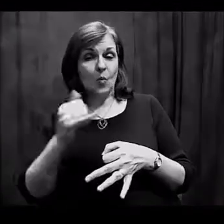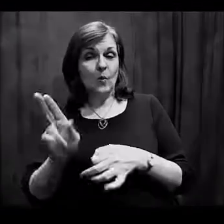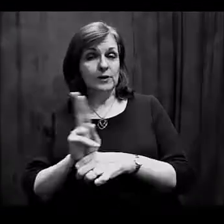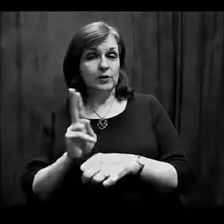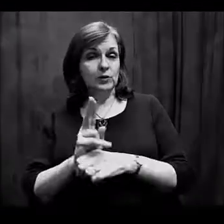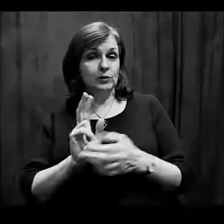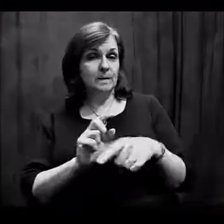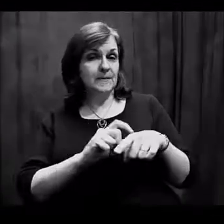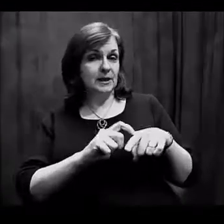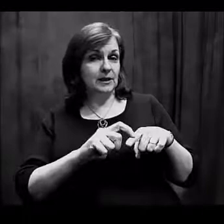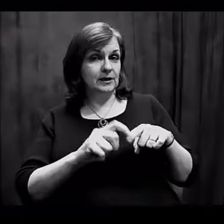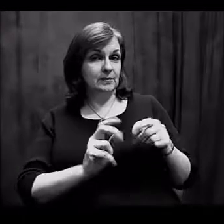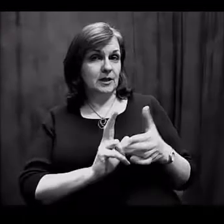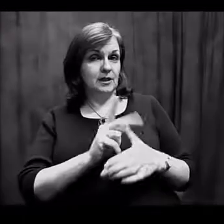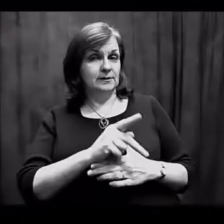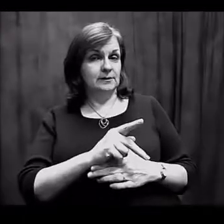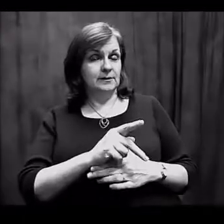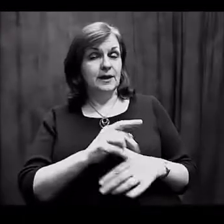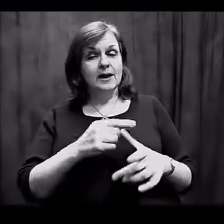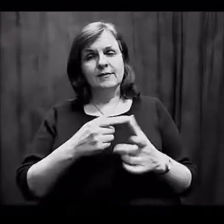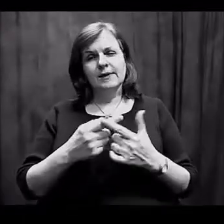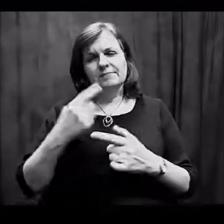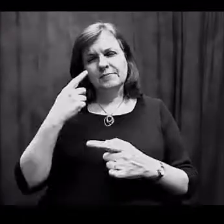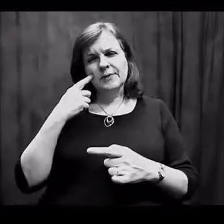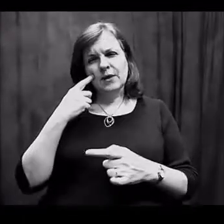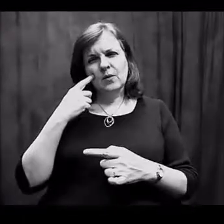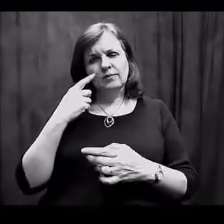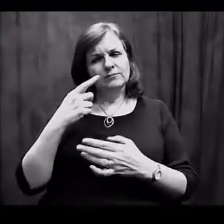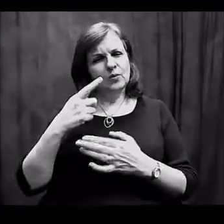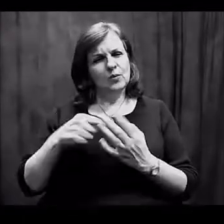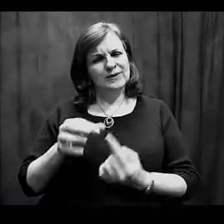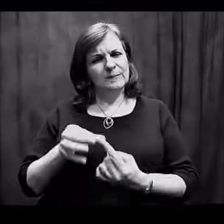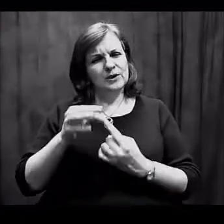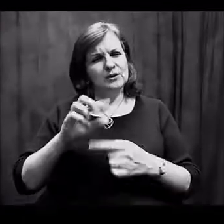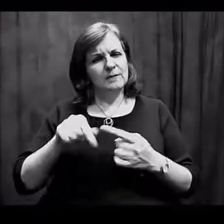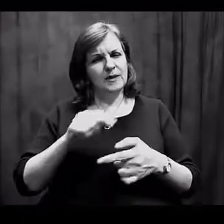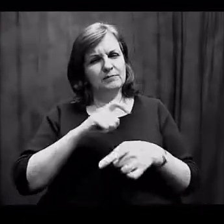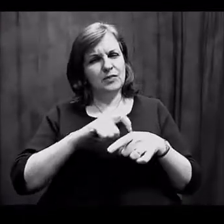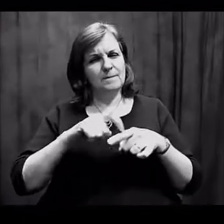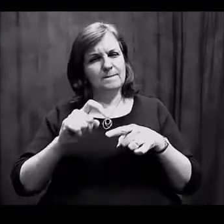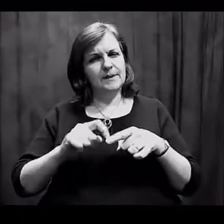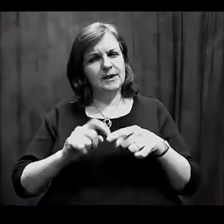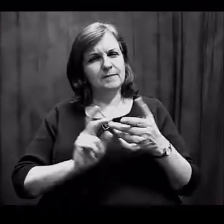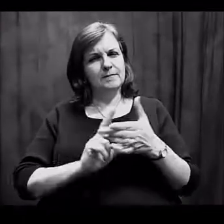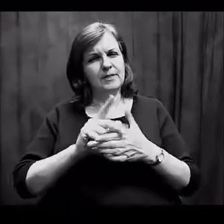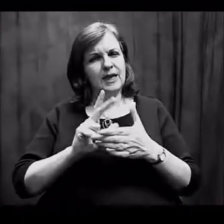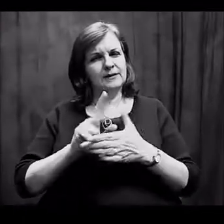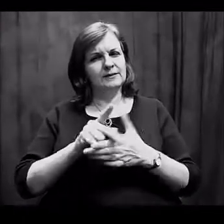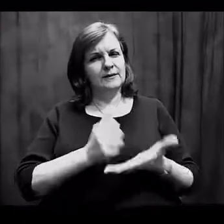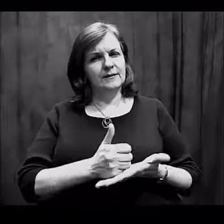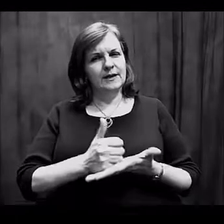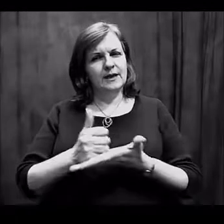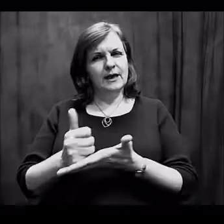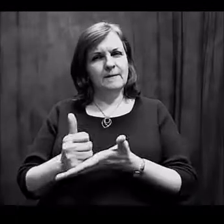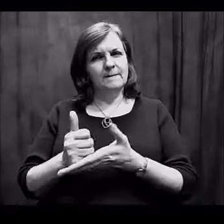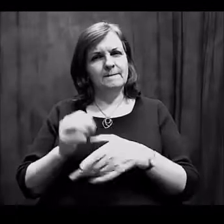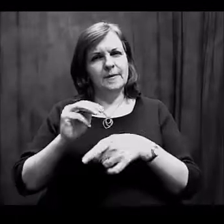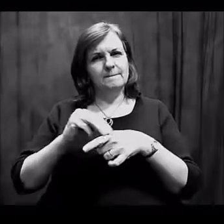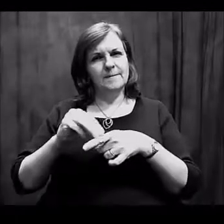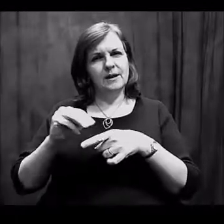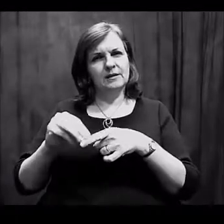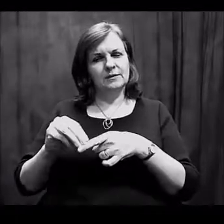on why peas, and I want to think about what it was about the pea plants